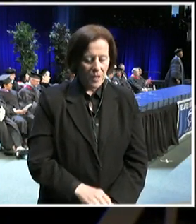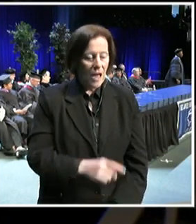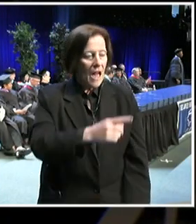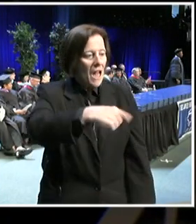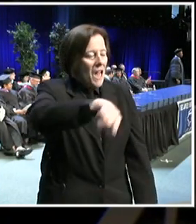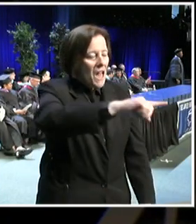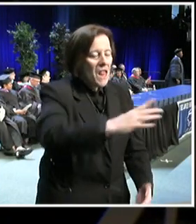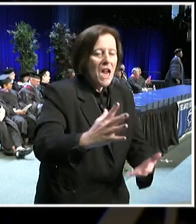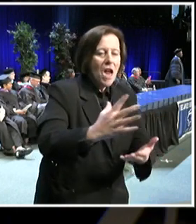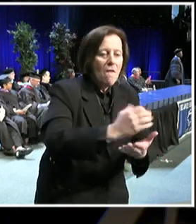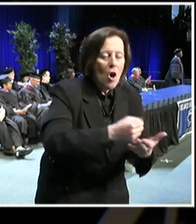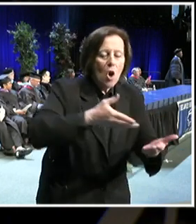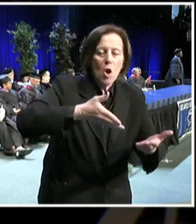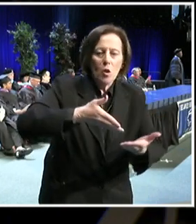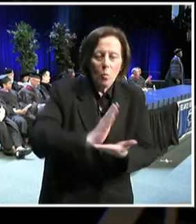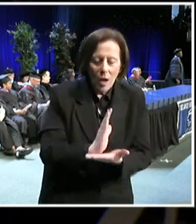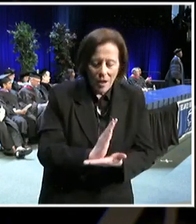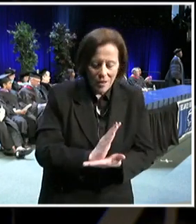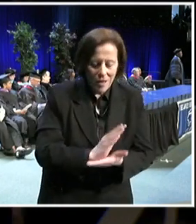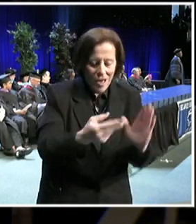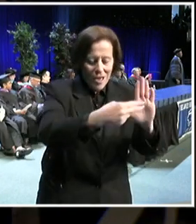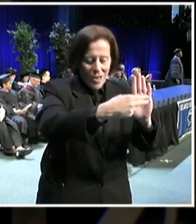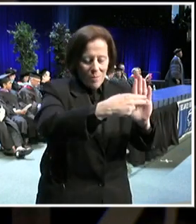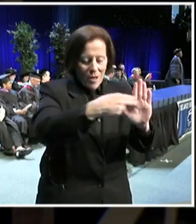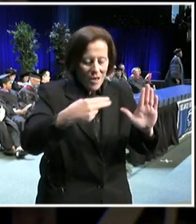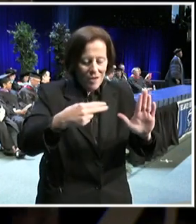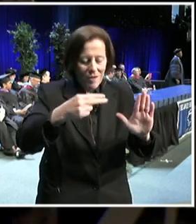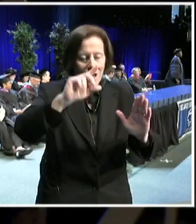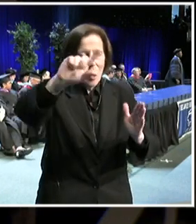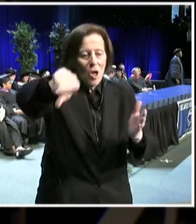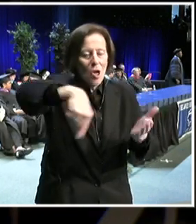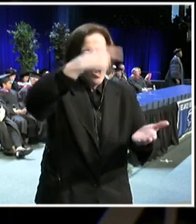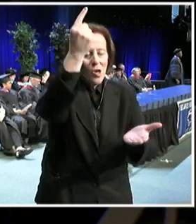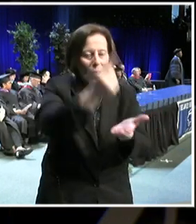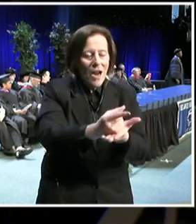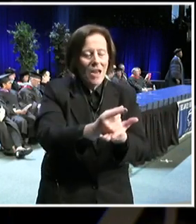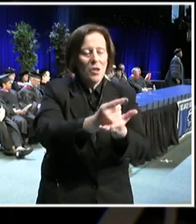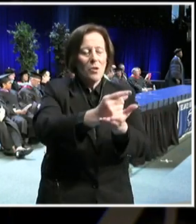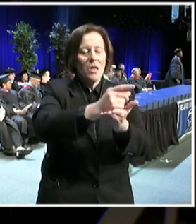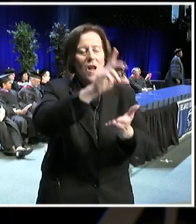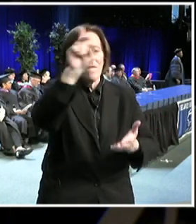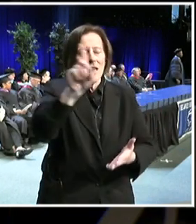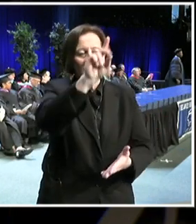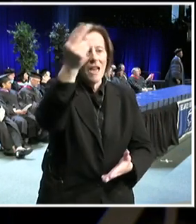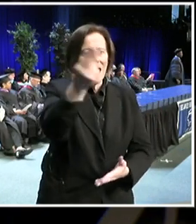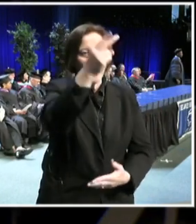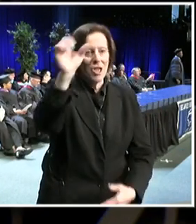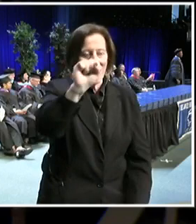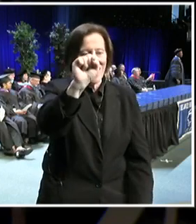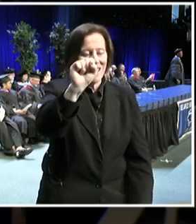They have earned the right to be graduates of Dekaney High School.